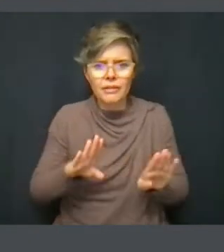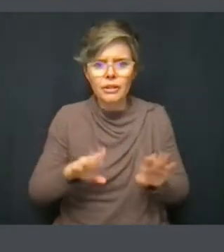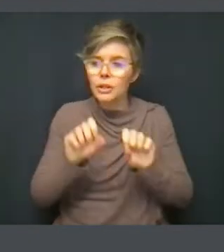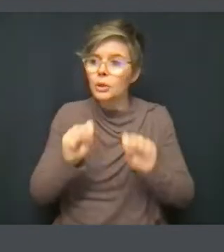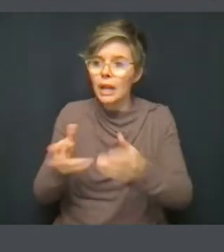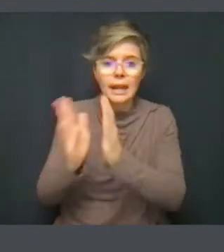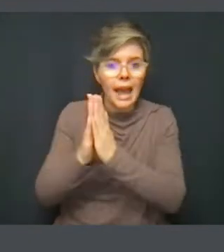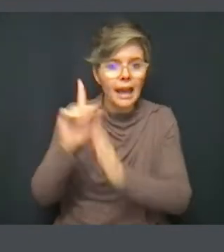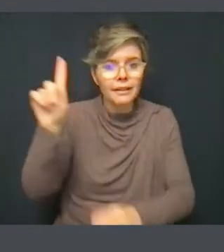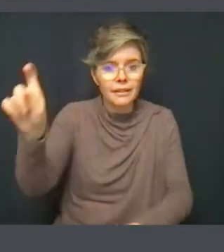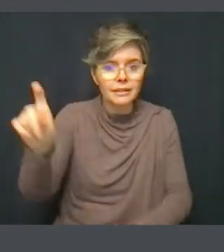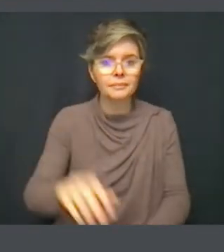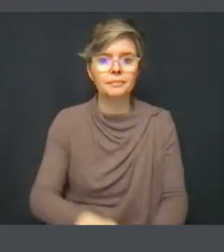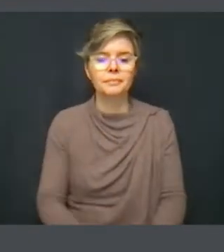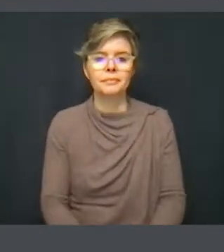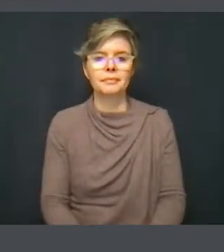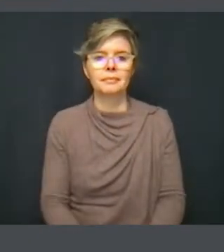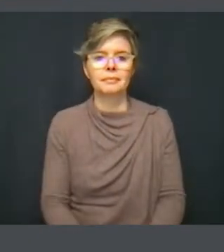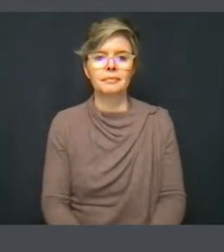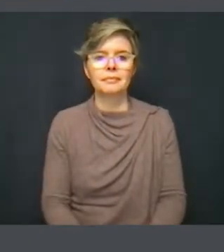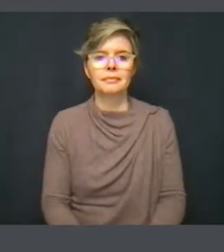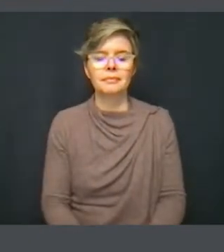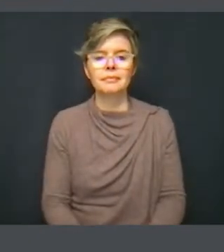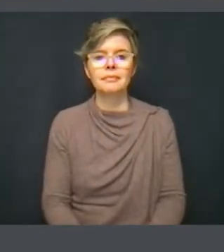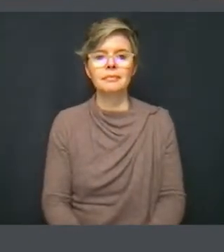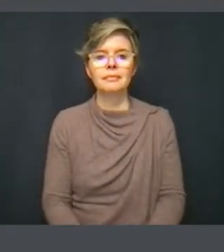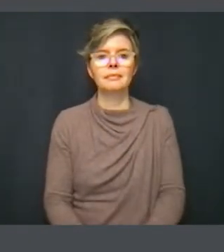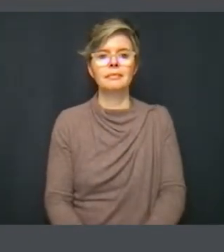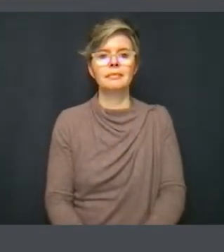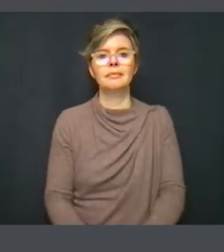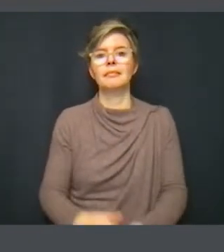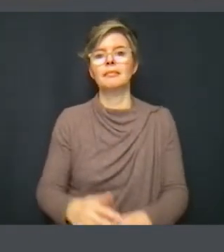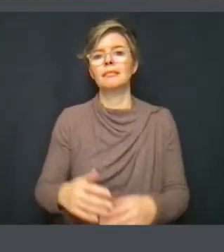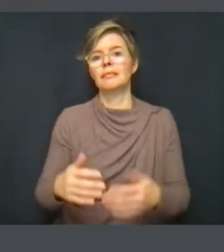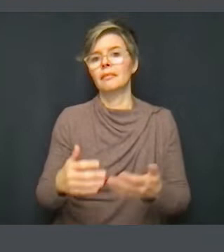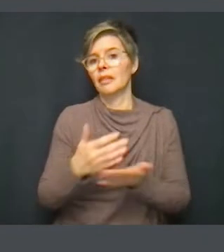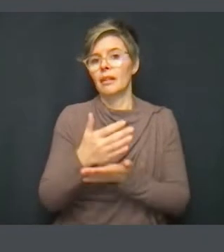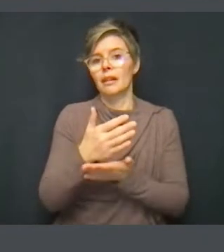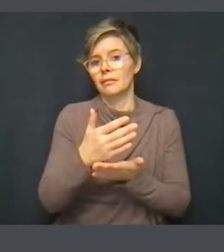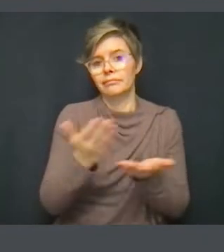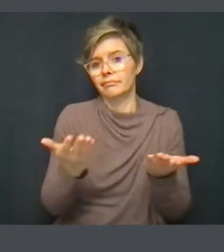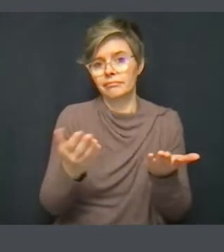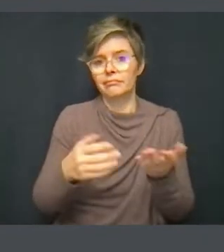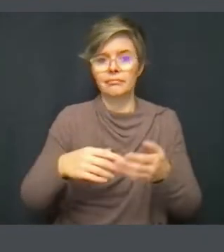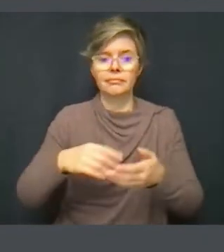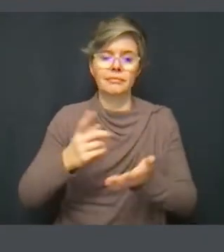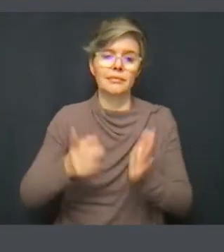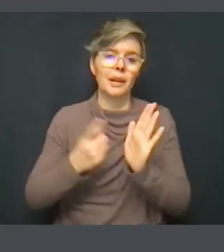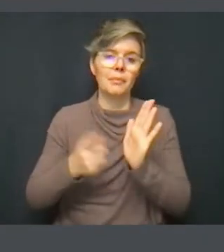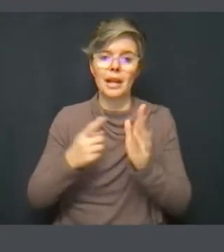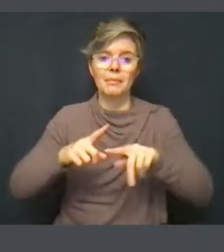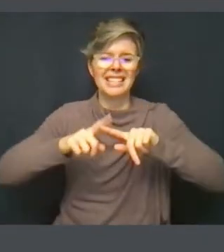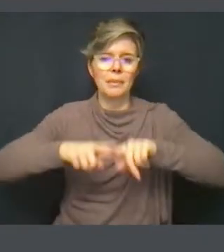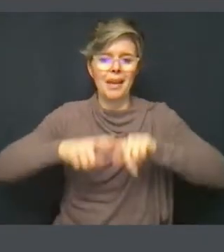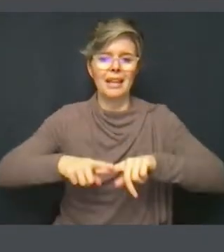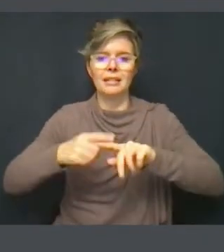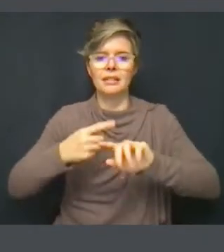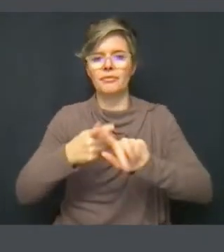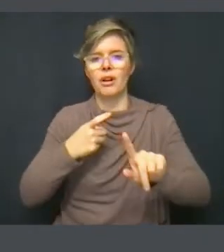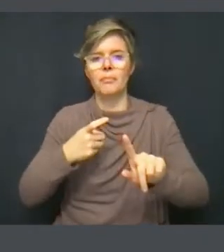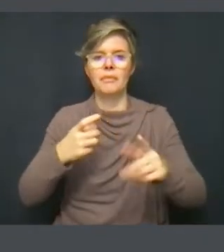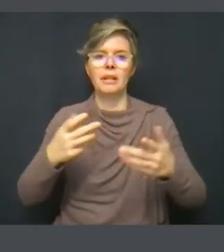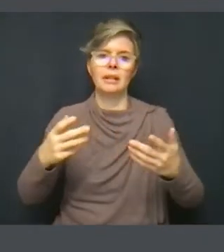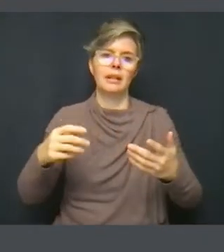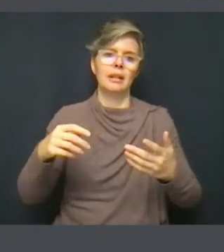It's not uncommon, for example, from kids sometimes from backgrounds that might be different from like kind of this mainstream background, where a kid